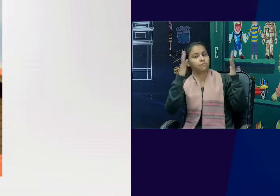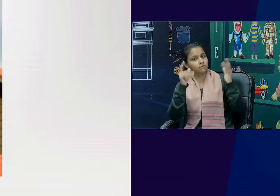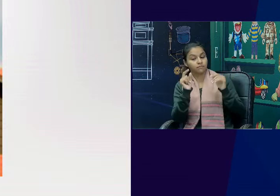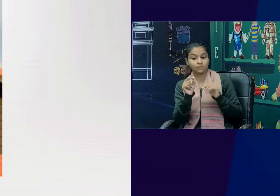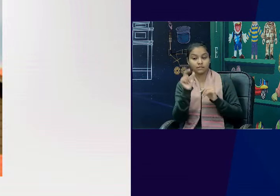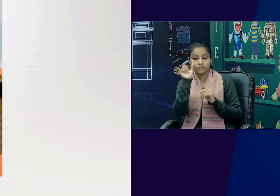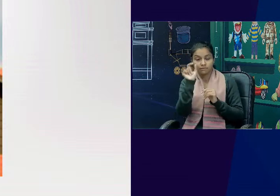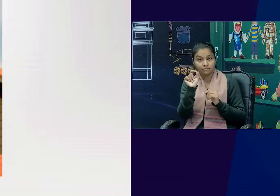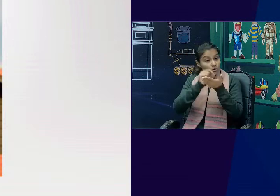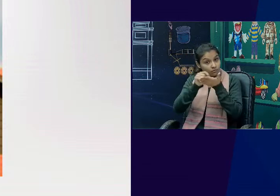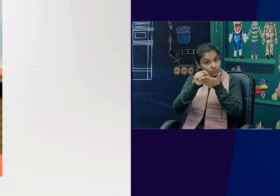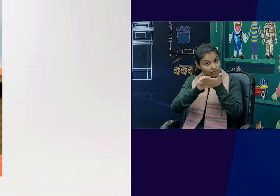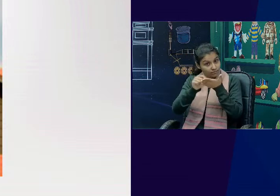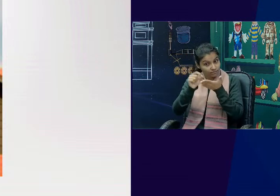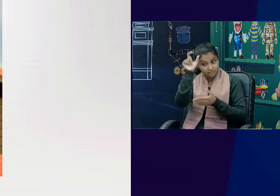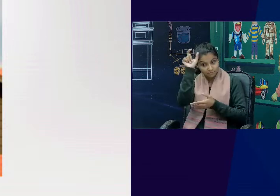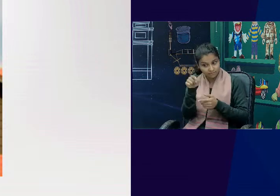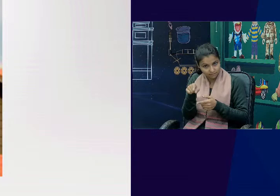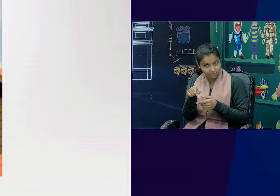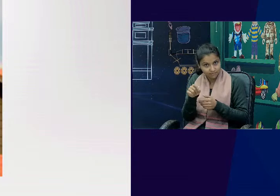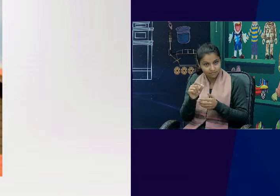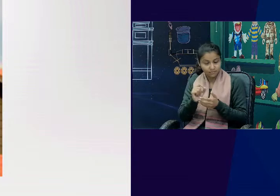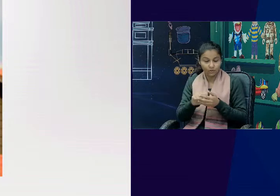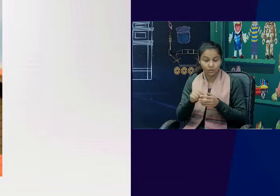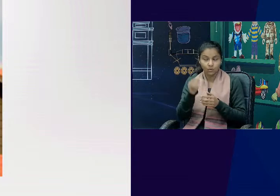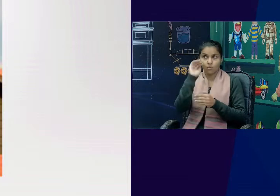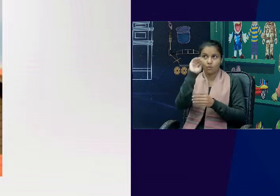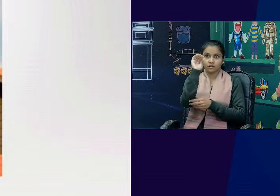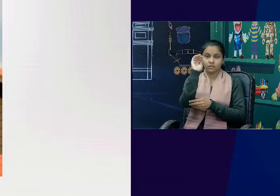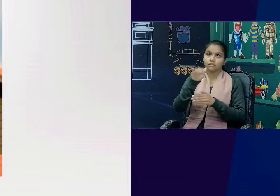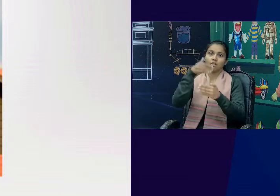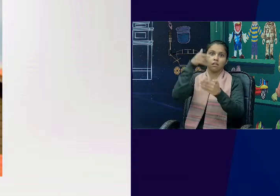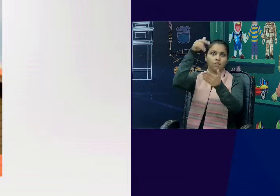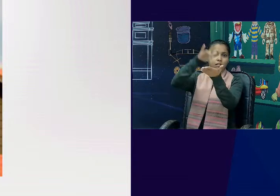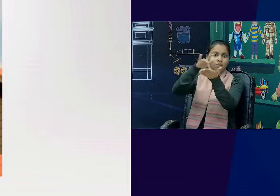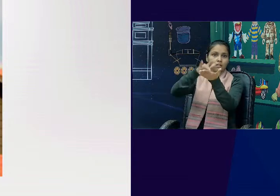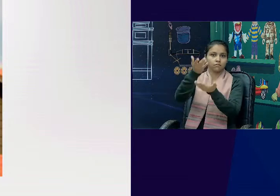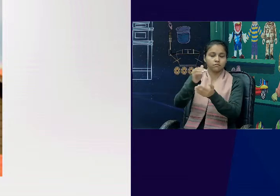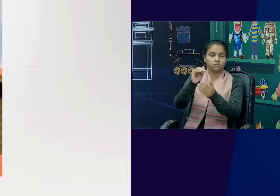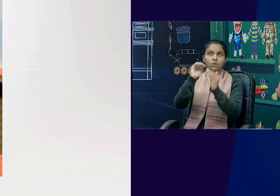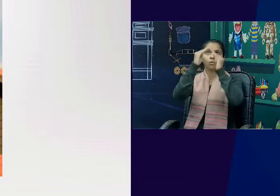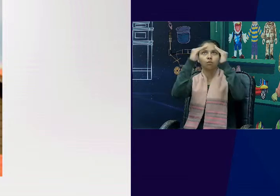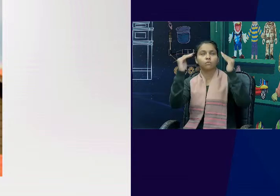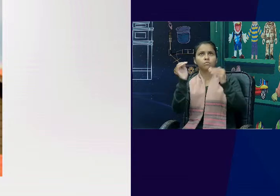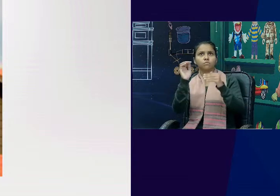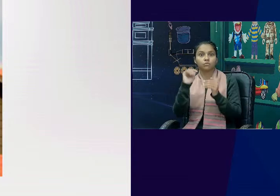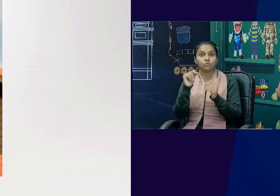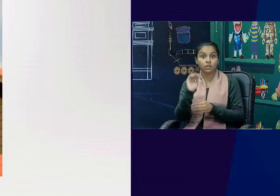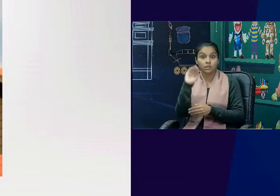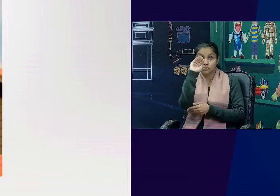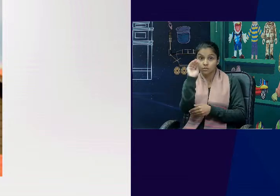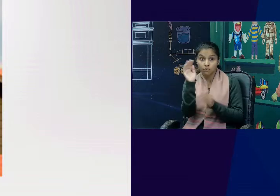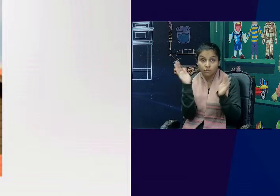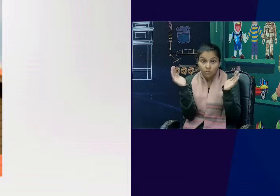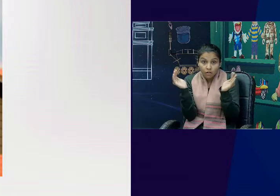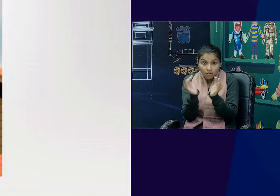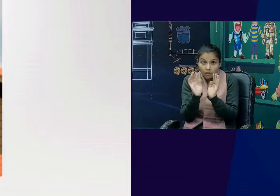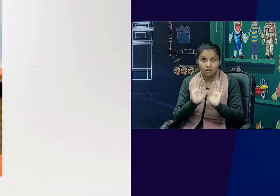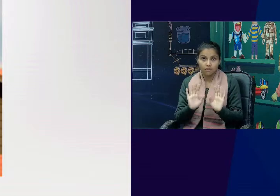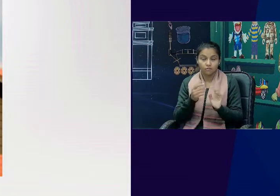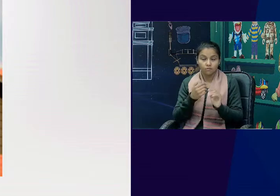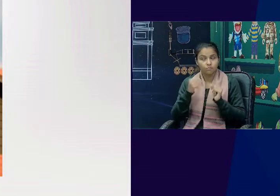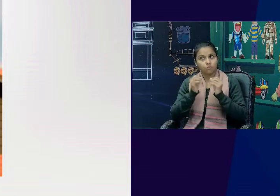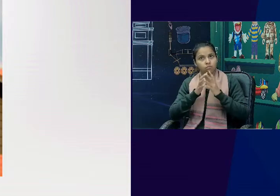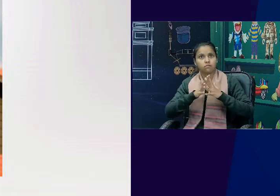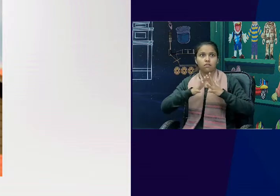that in that small structure the snake was there, and the snake was not a small snake according to the author, it was a very large